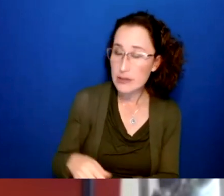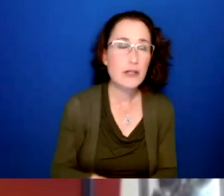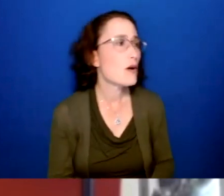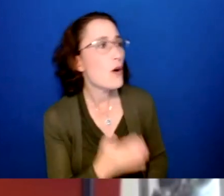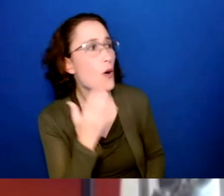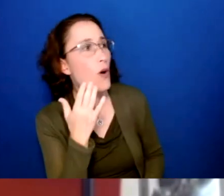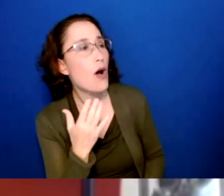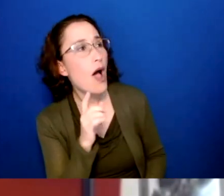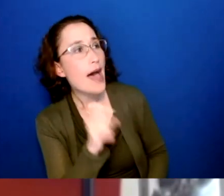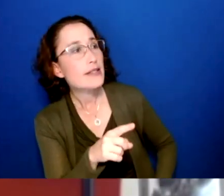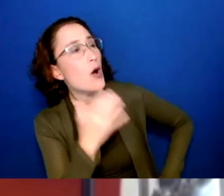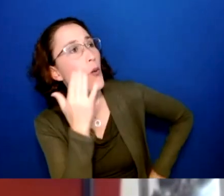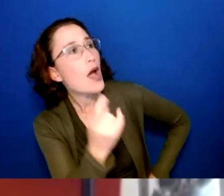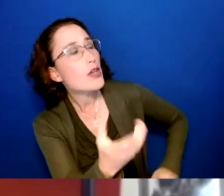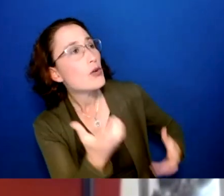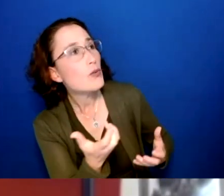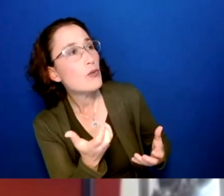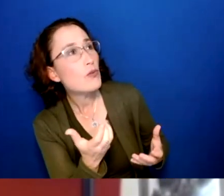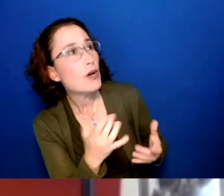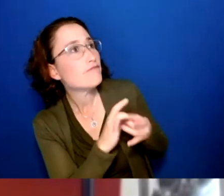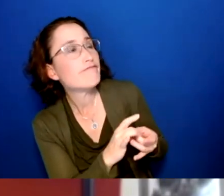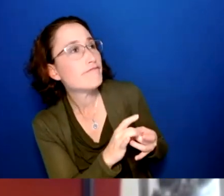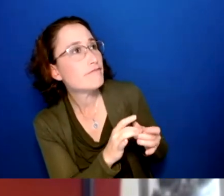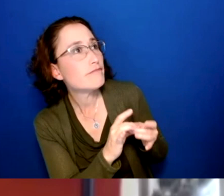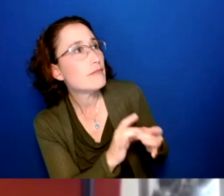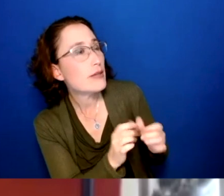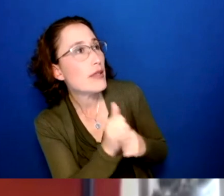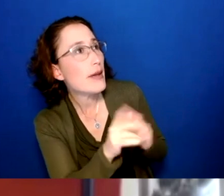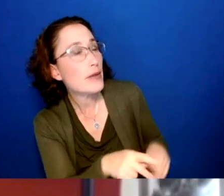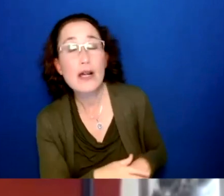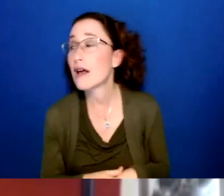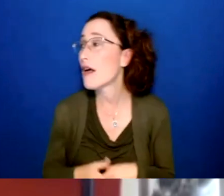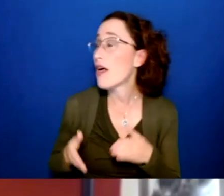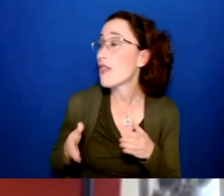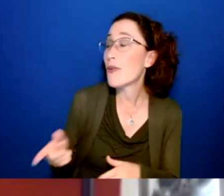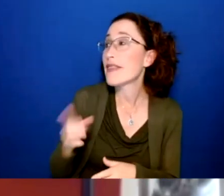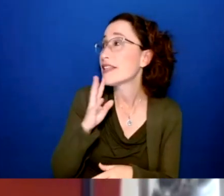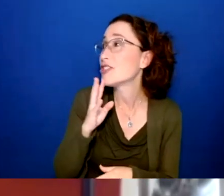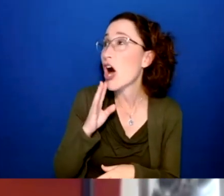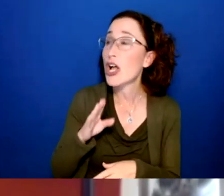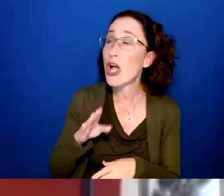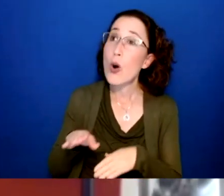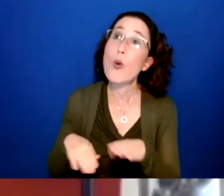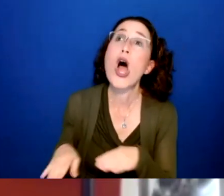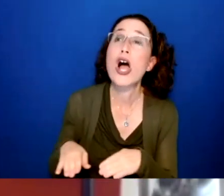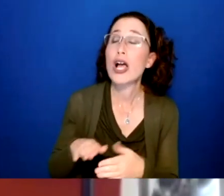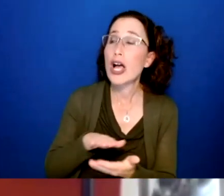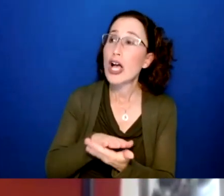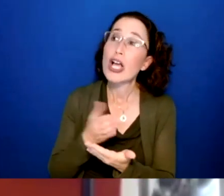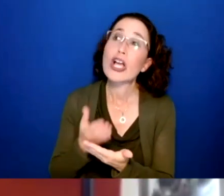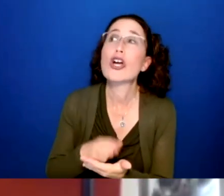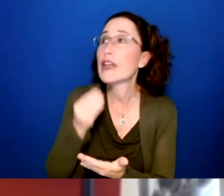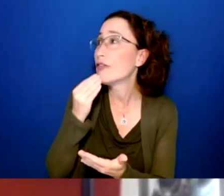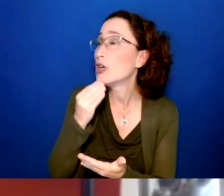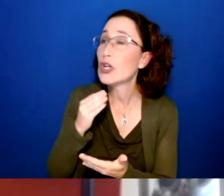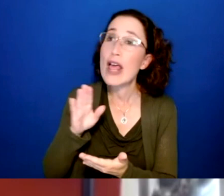want to be with this person? And they'll say, well, something like, well, the way they talk, the way they walk, the way they cut their food, all the